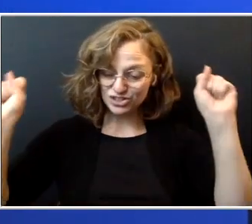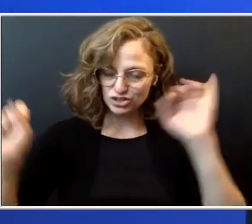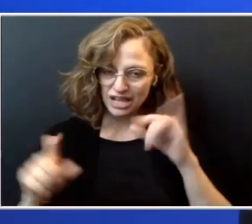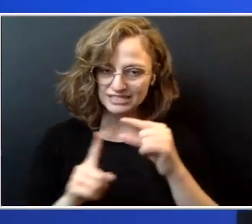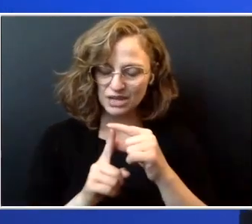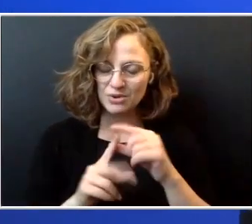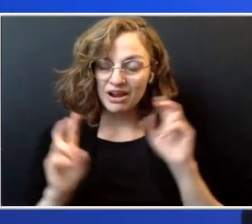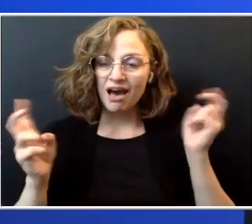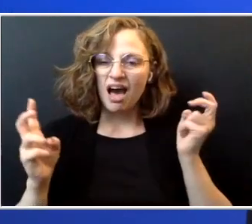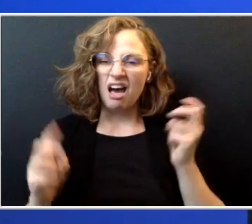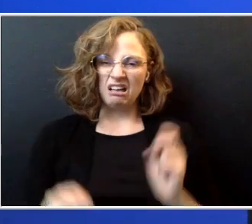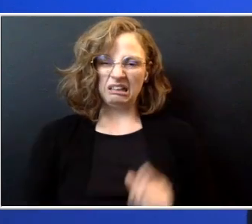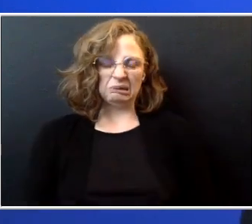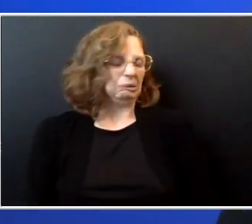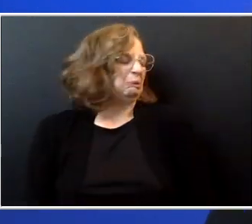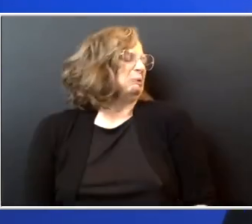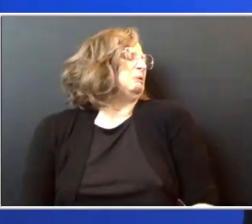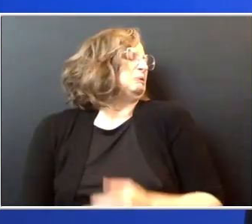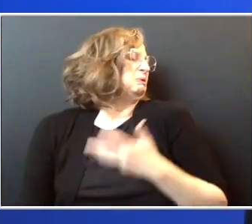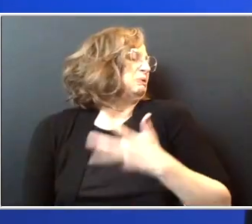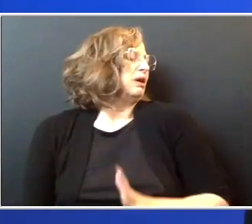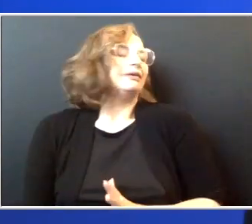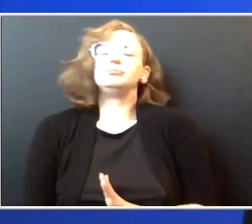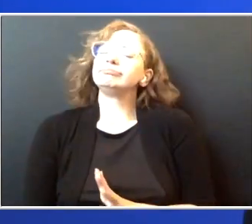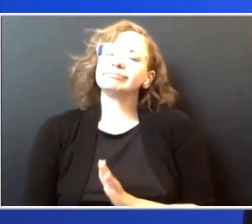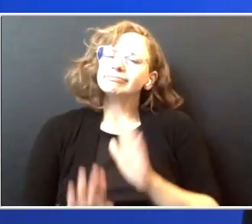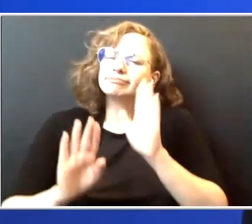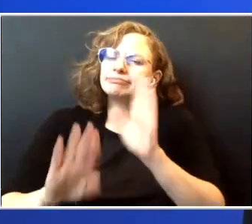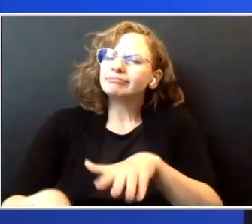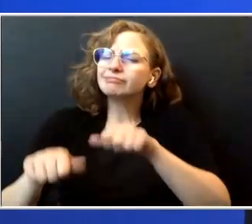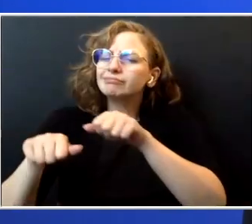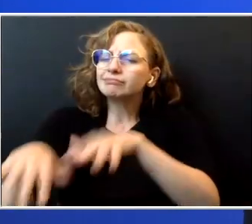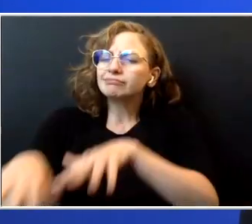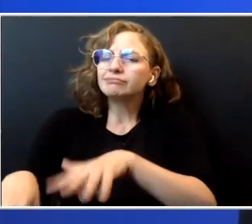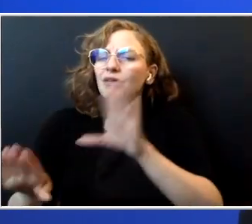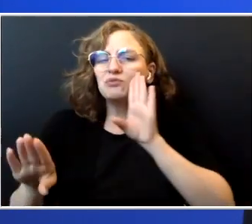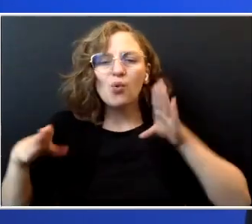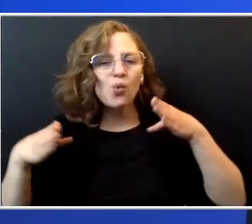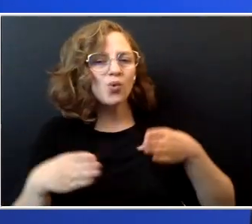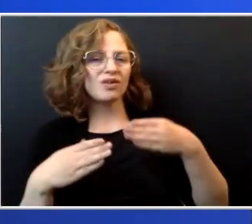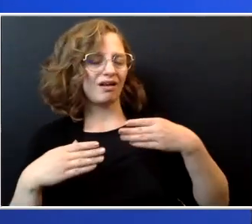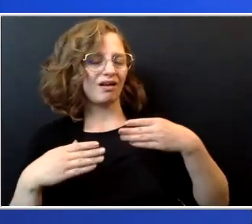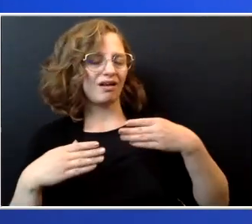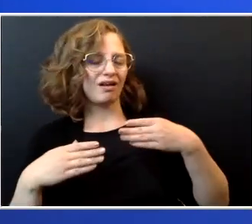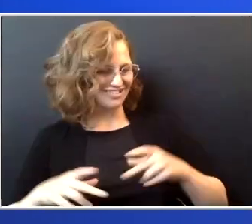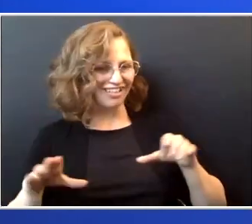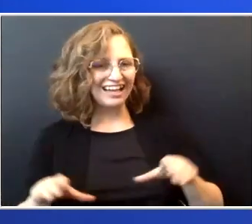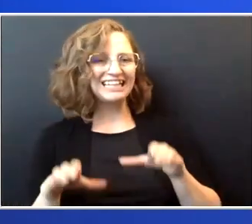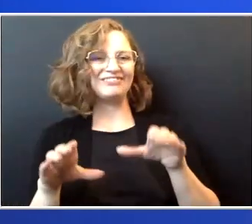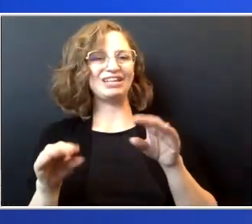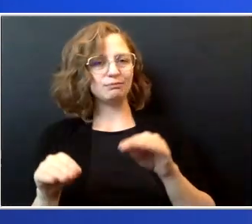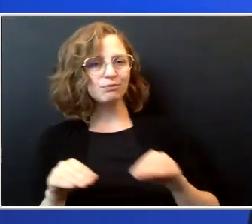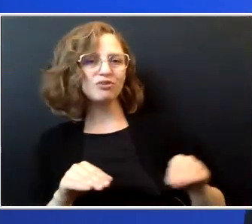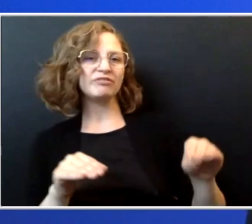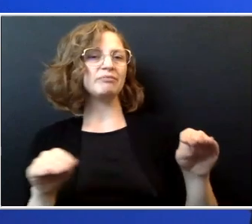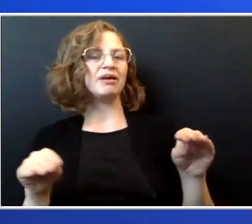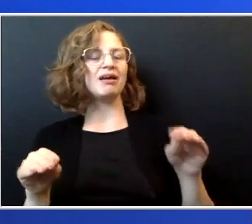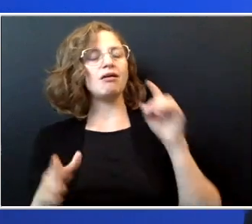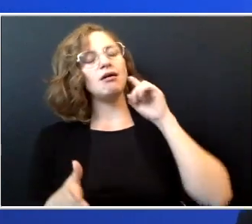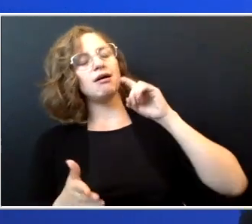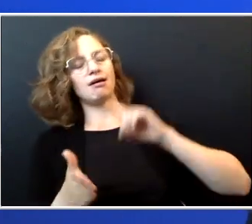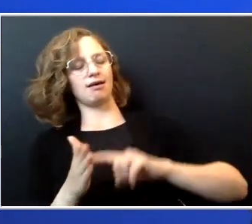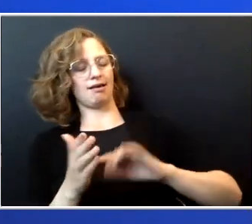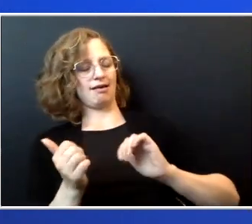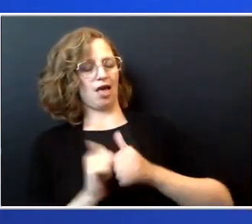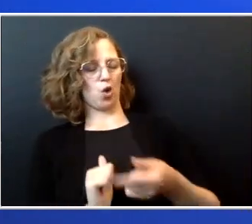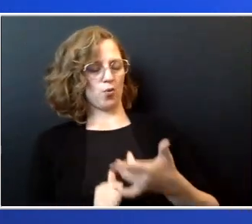more on the physical activity, focus more on the movement, empower yourself, and start to tune into how it makes you feel. And then hopefully